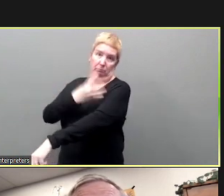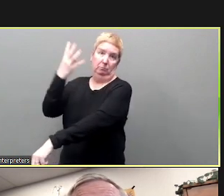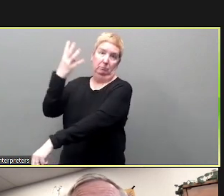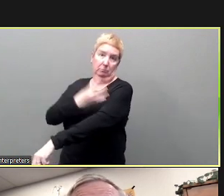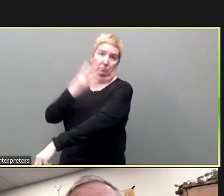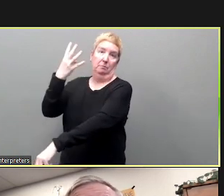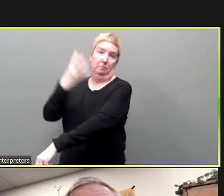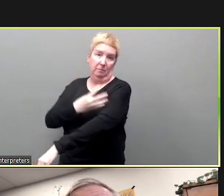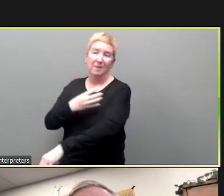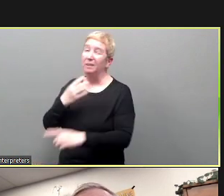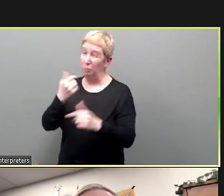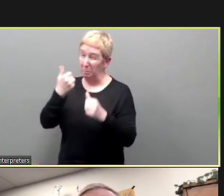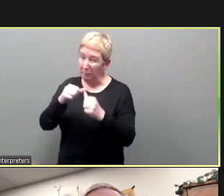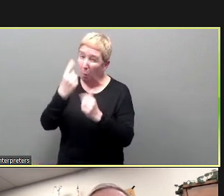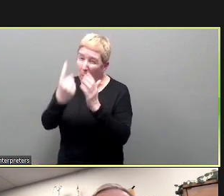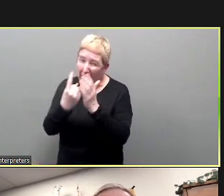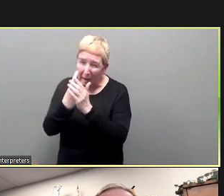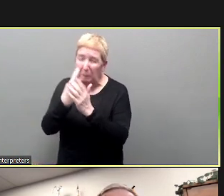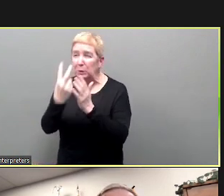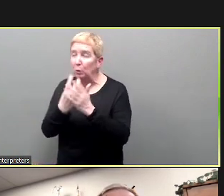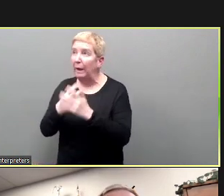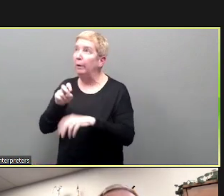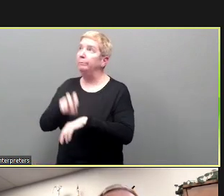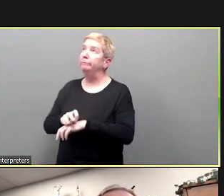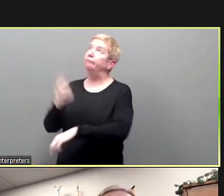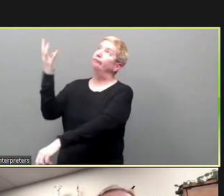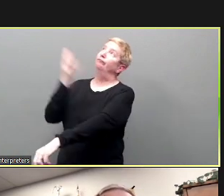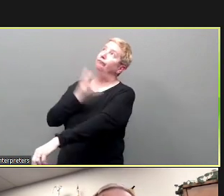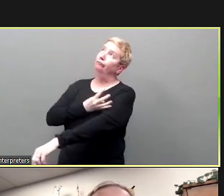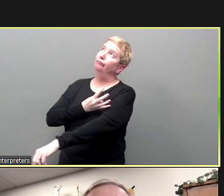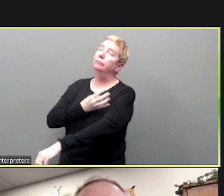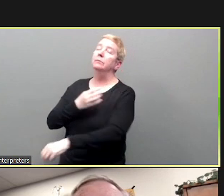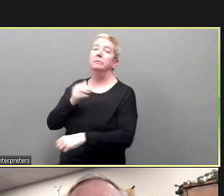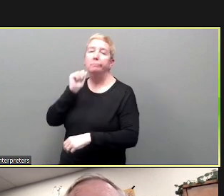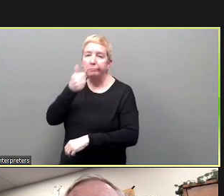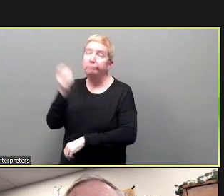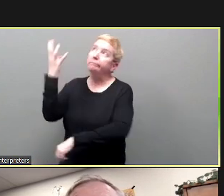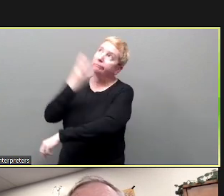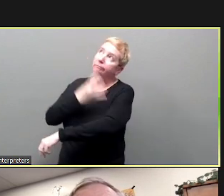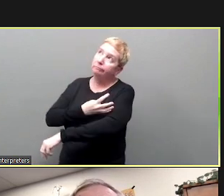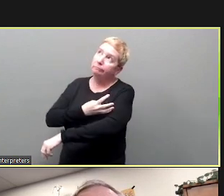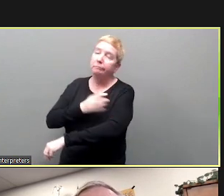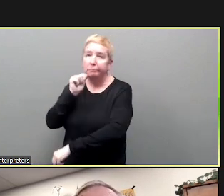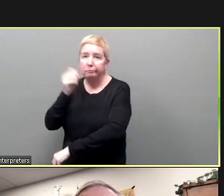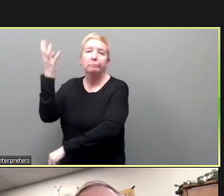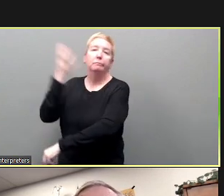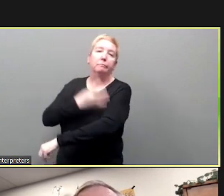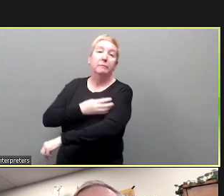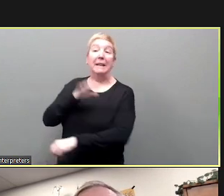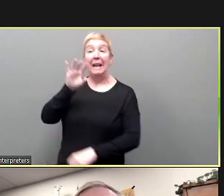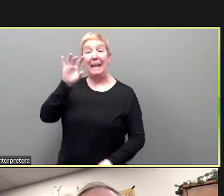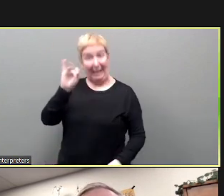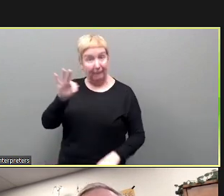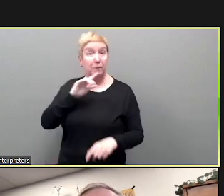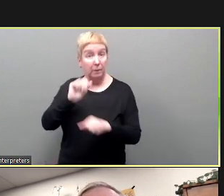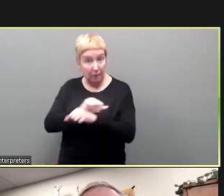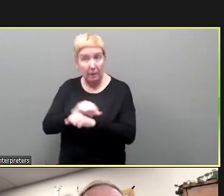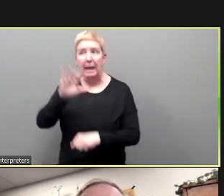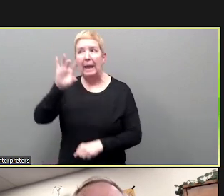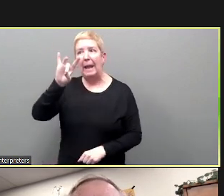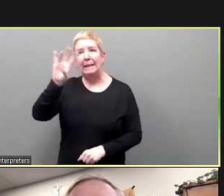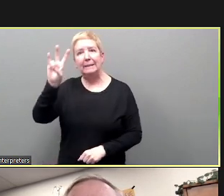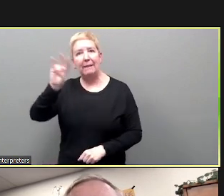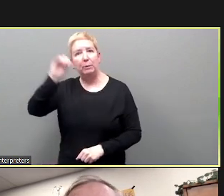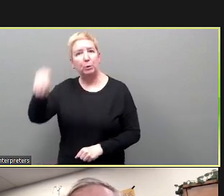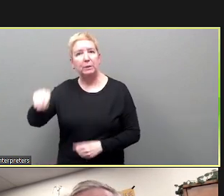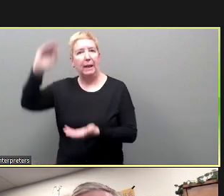2 hour infusions on 3 consecutive days, 87% reduction in hospitalizations. And there's